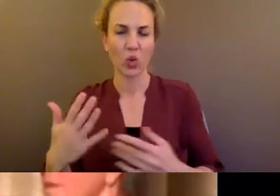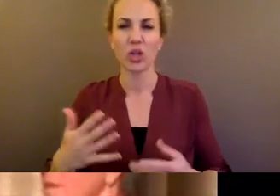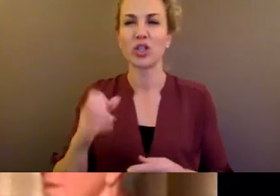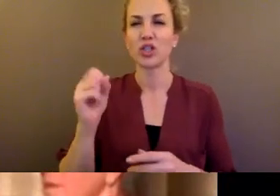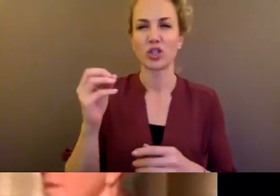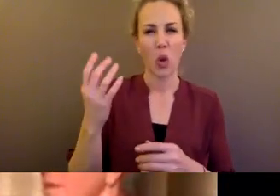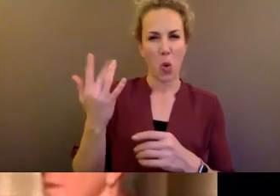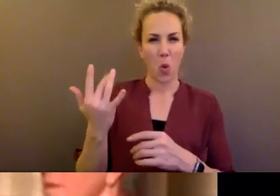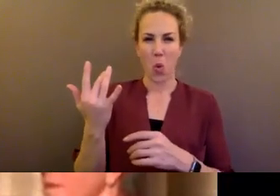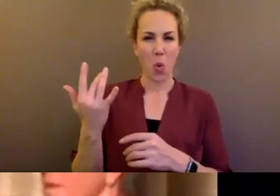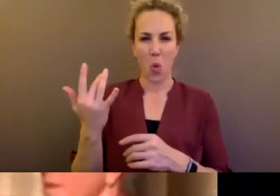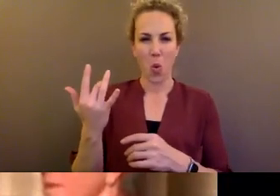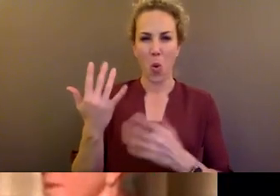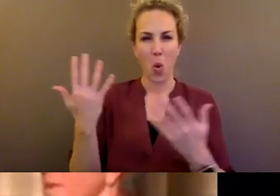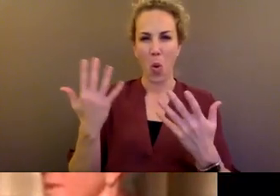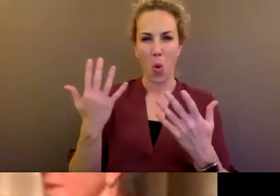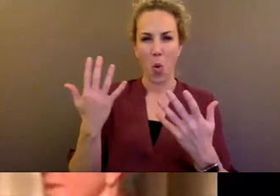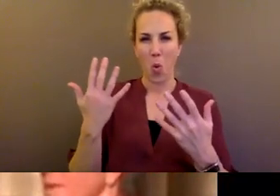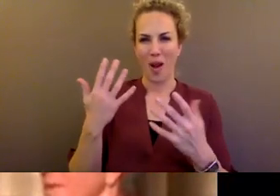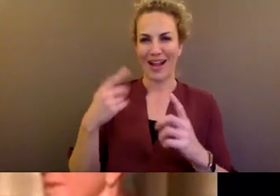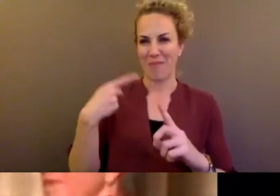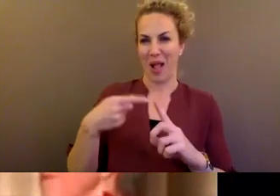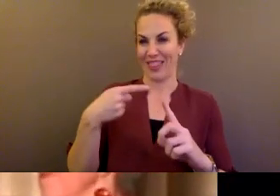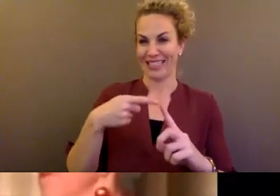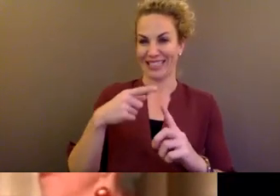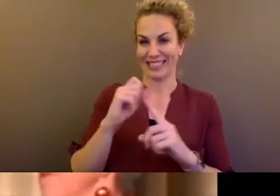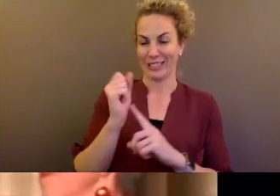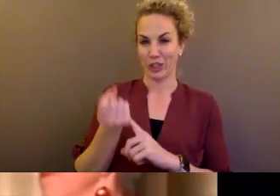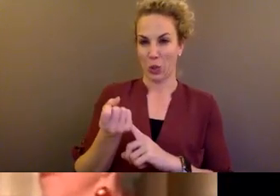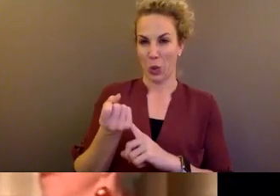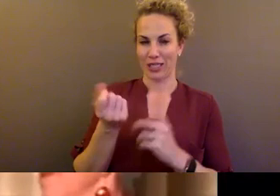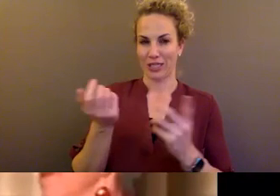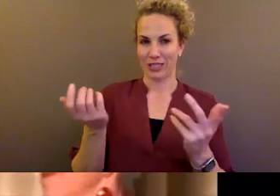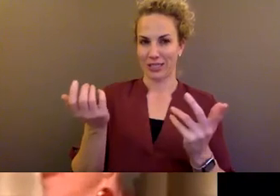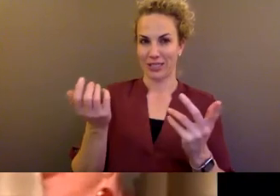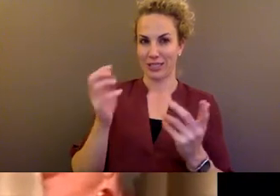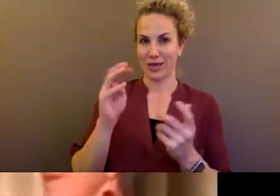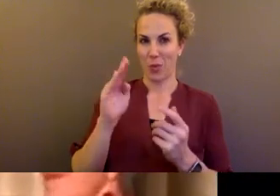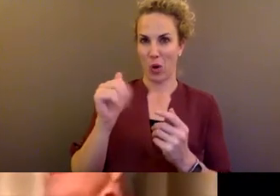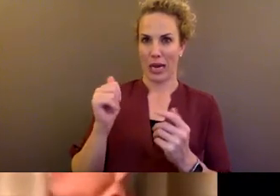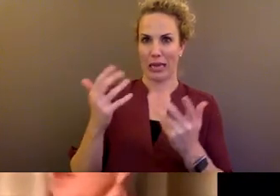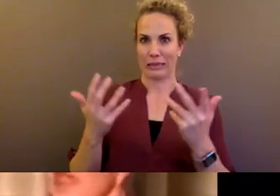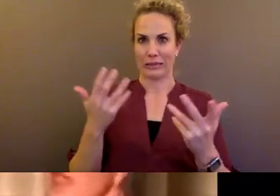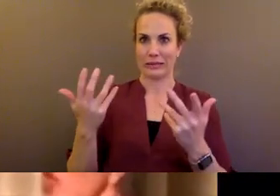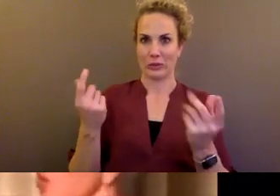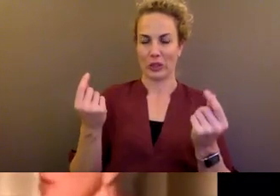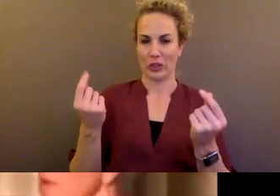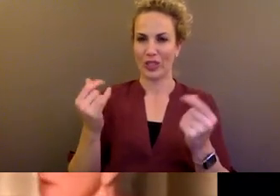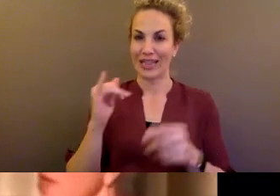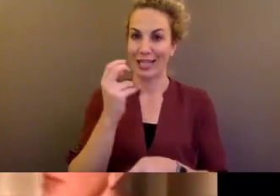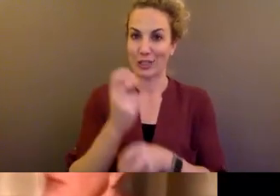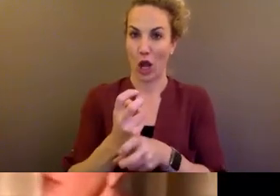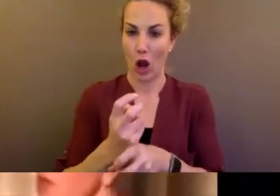So why does what is it about this situation that has Maria having some questions in her mind? This is a hard